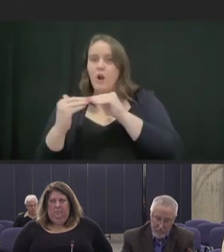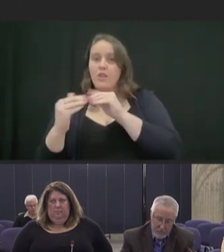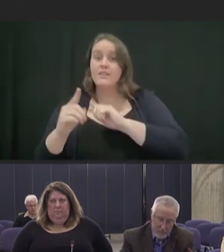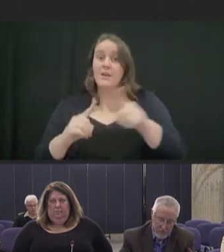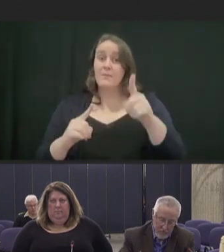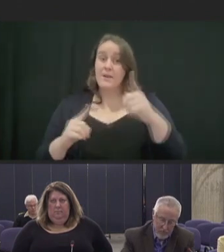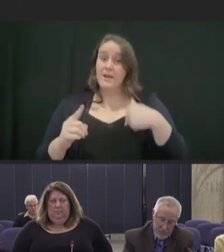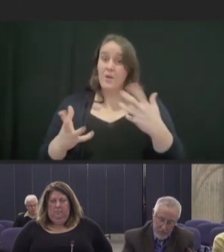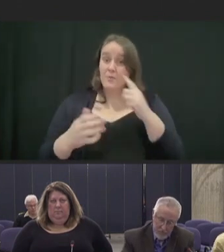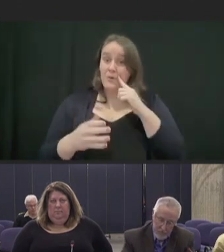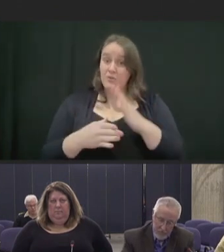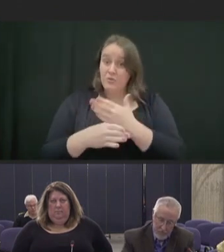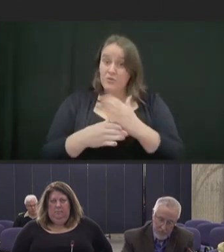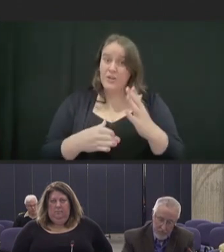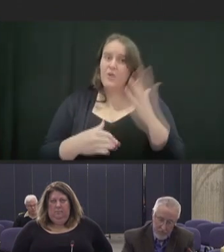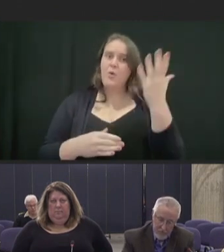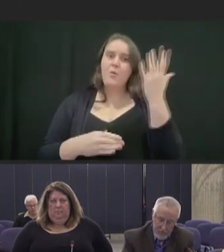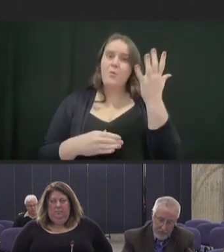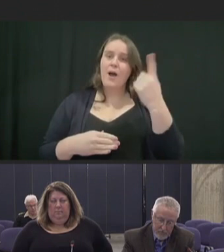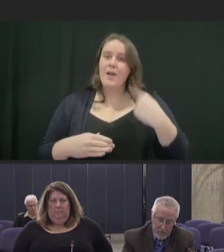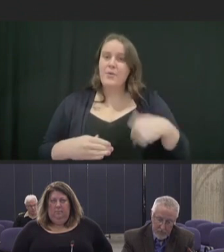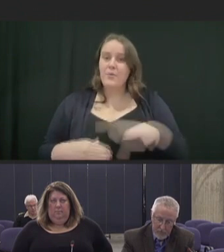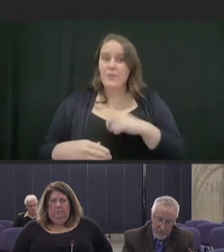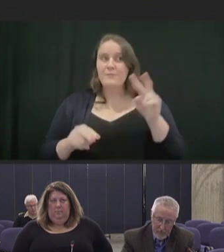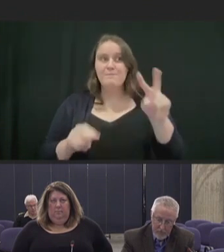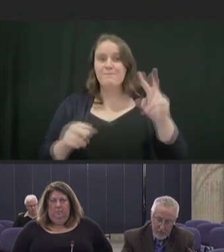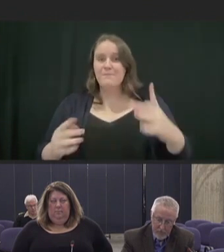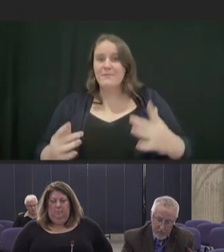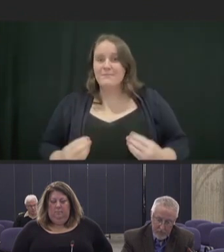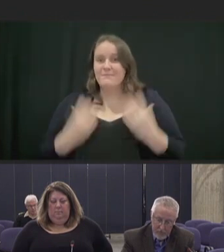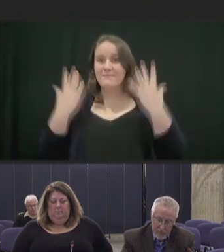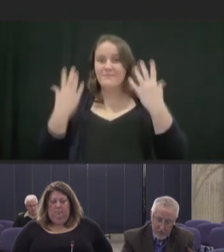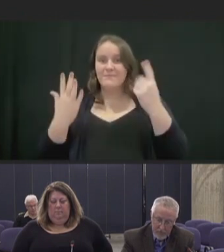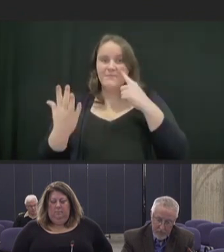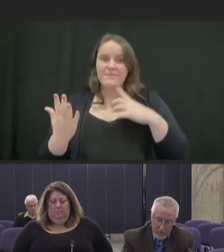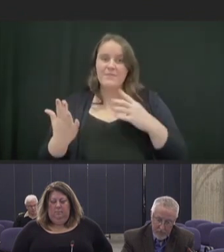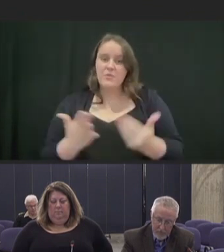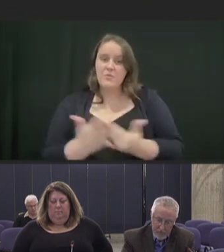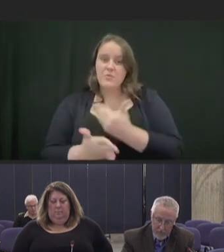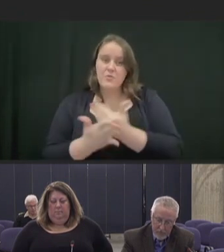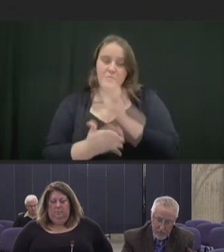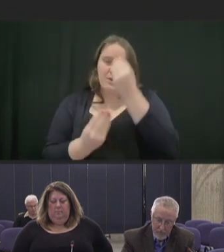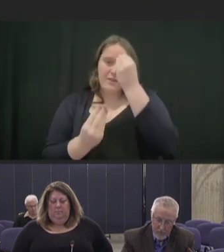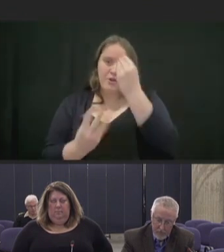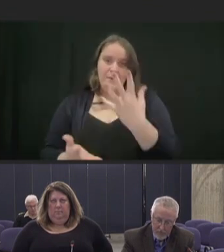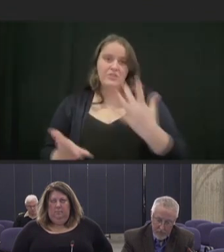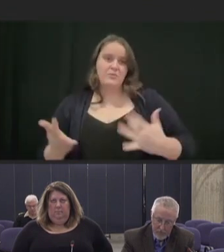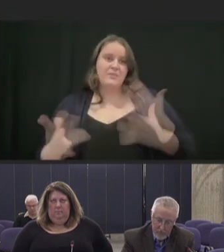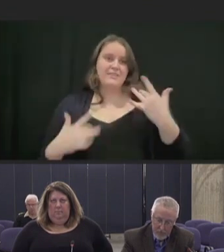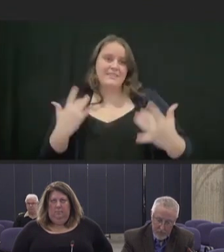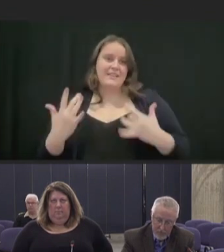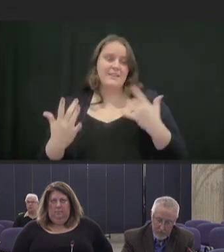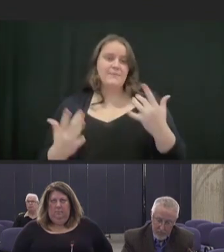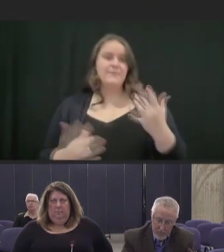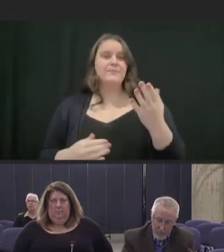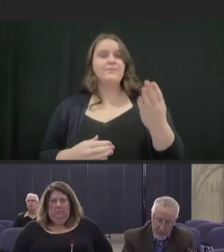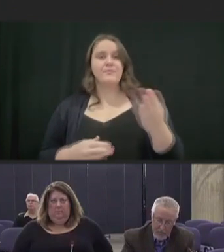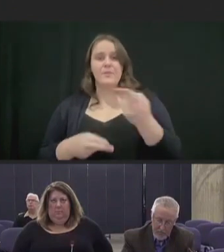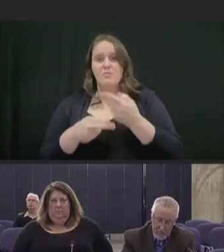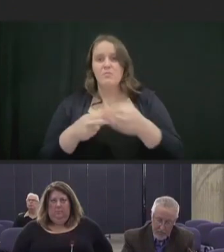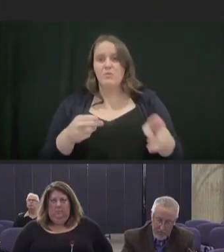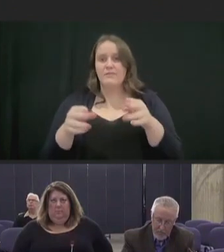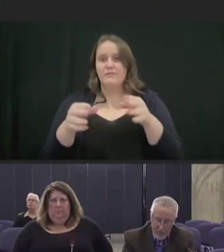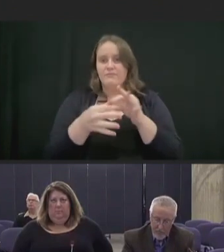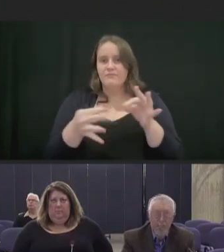in unprecedented ways. But first, a brief snapshot on HIV epidemiology and where we